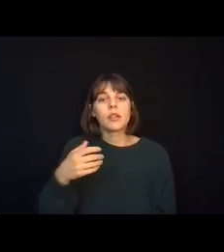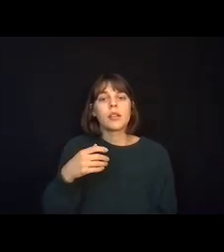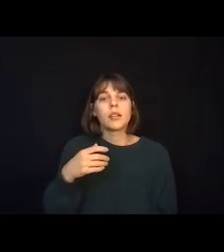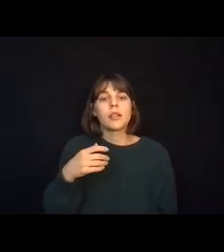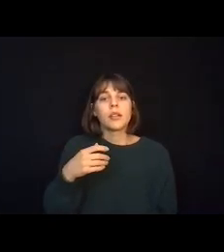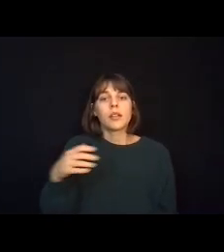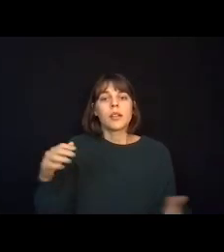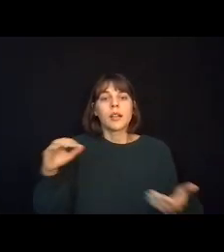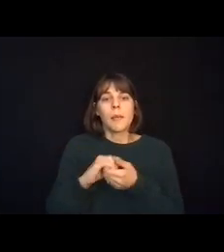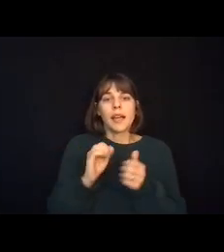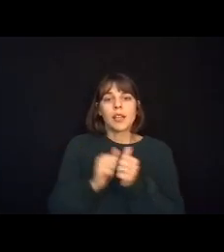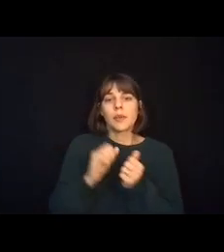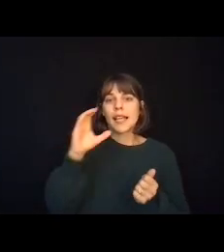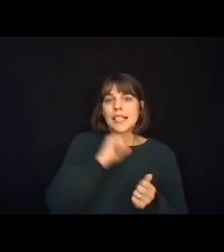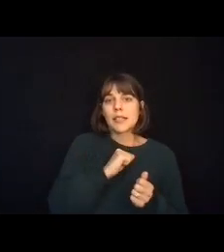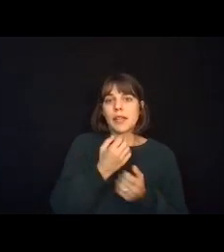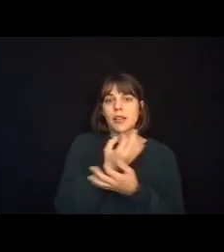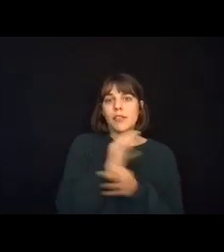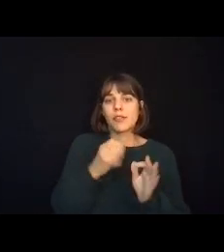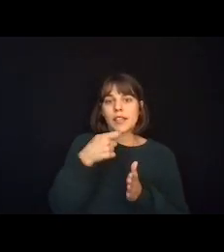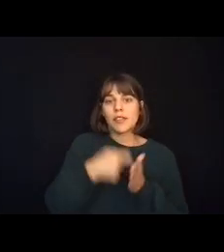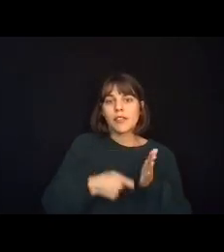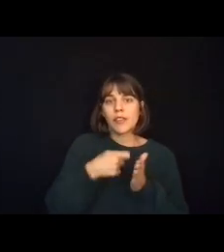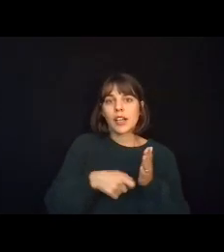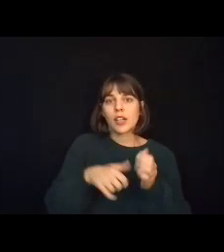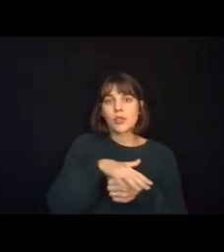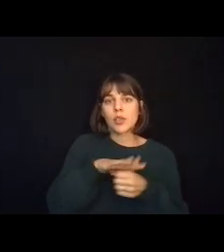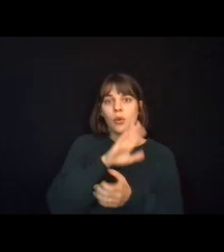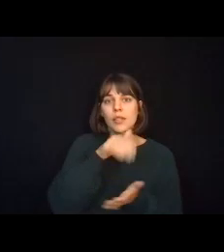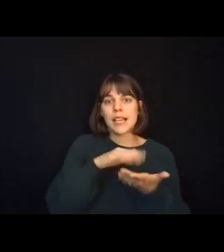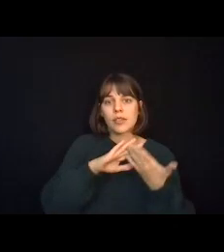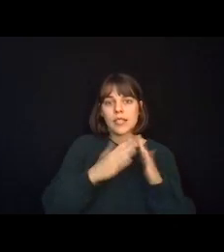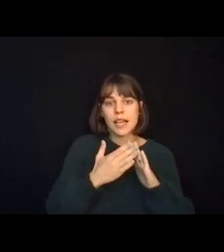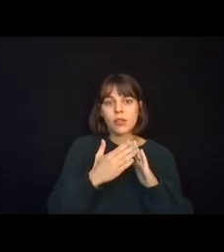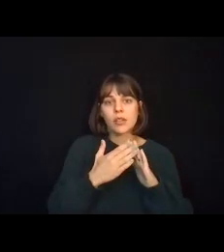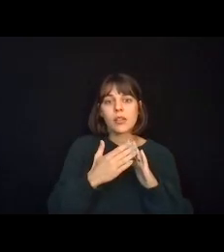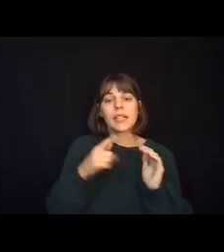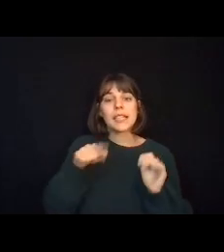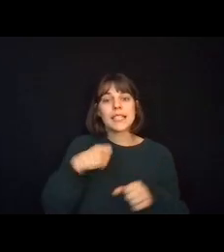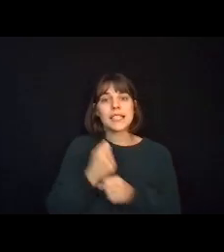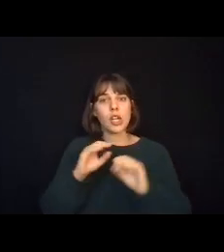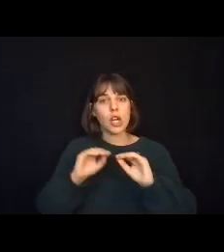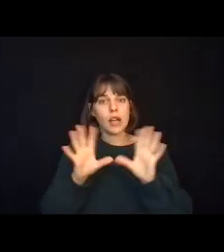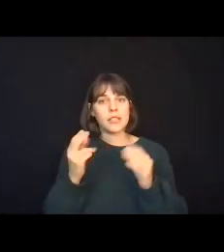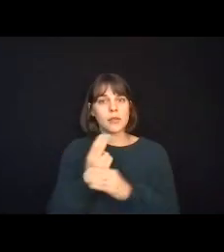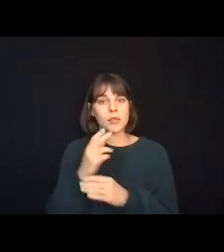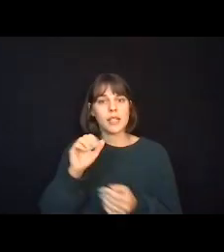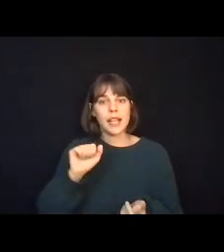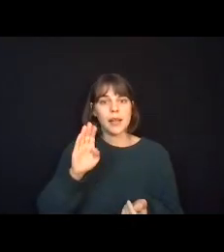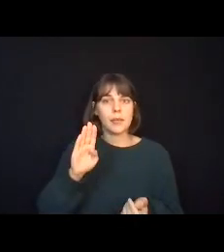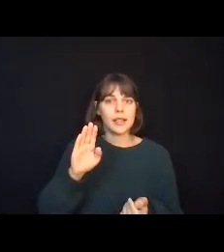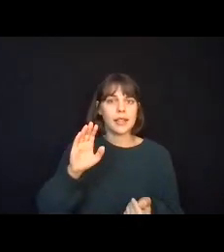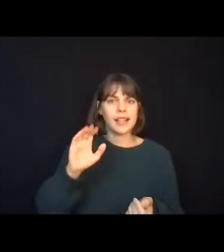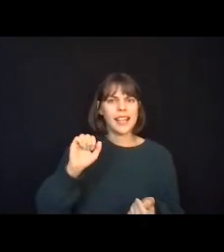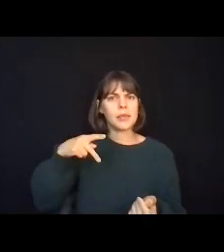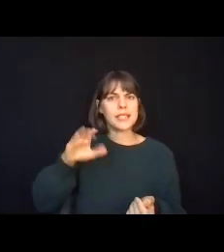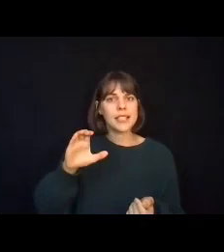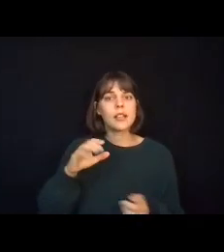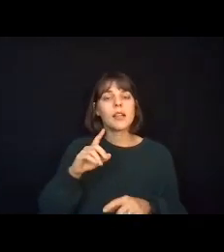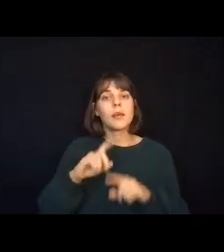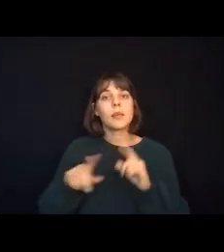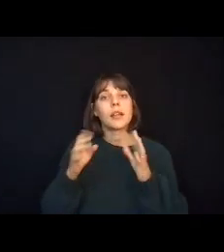downtown. And this year, so far, obviously, as I'm saying, we're using APC. But the important thing to